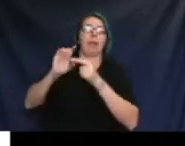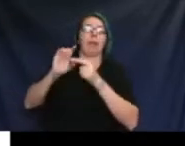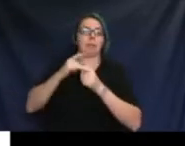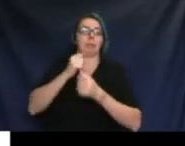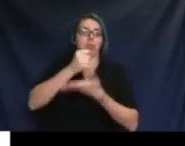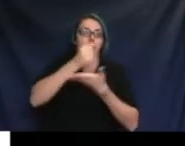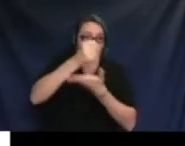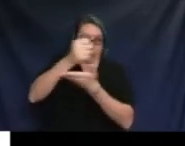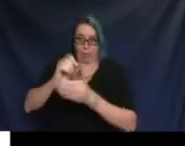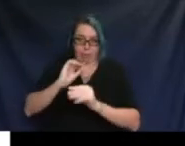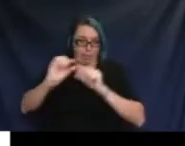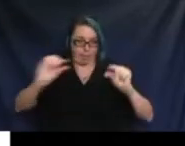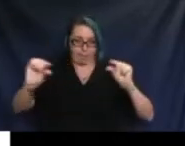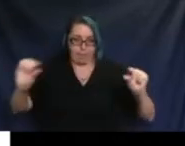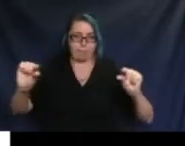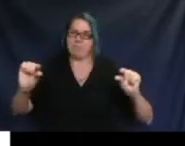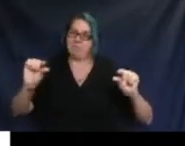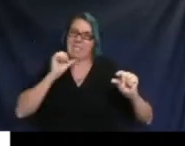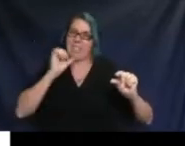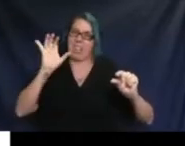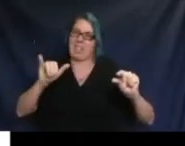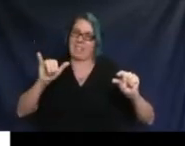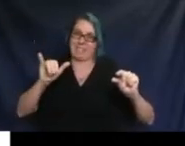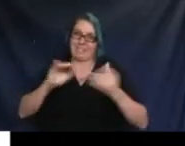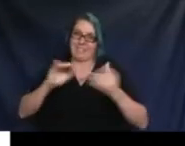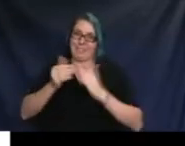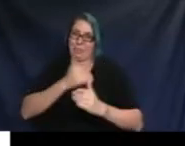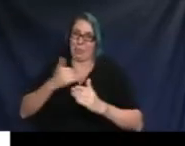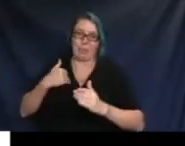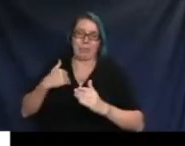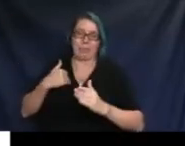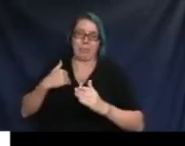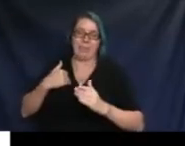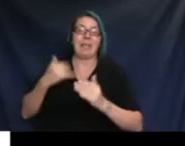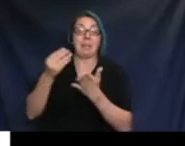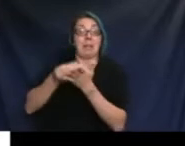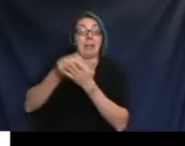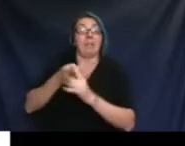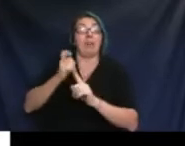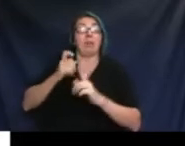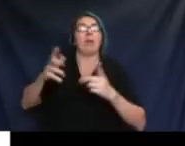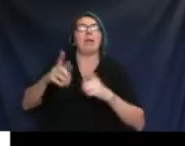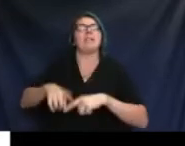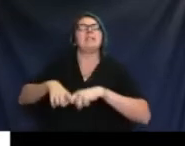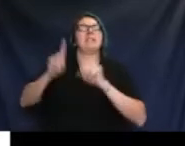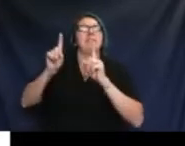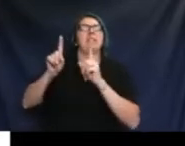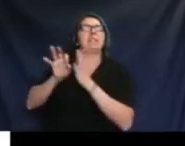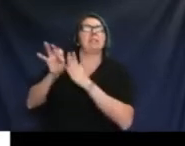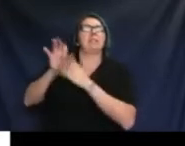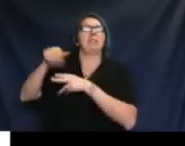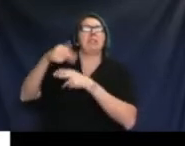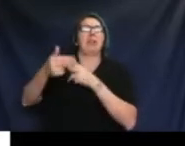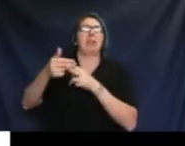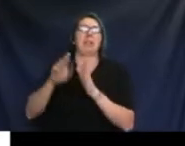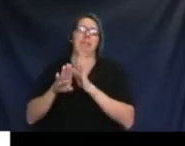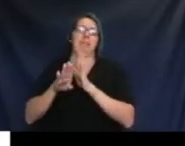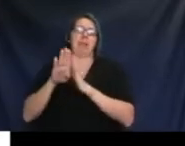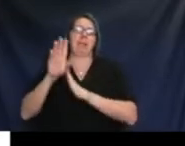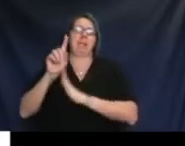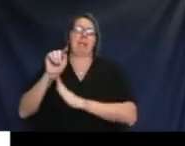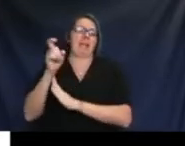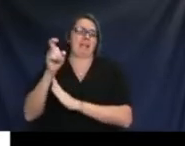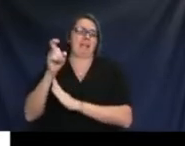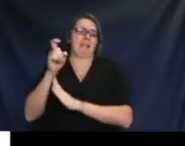different source, and that source is it's a development tax. And the logic behind that tax is that